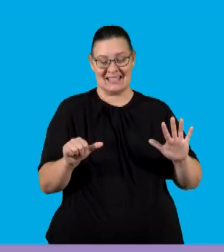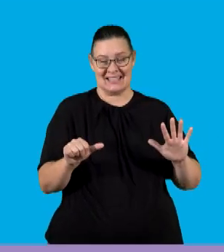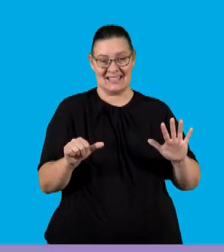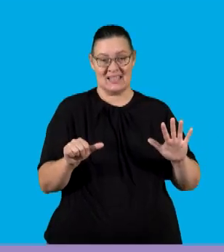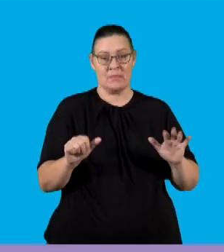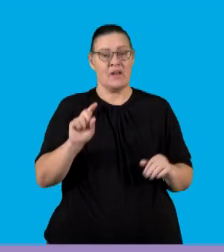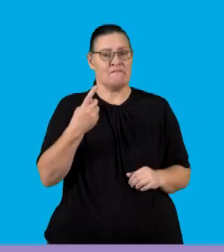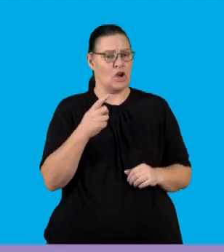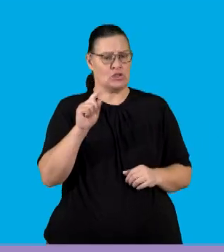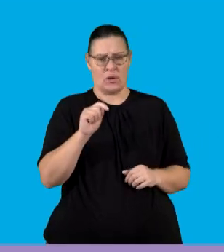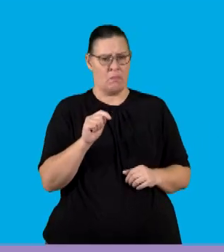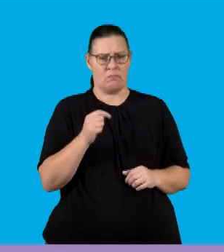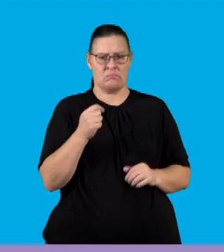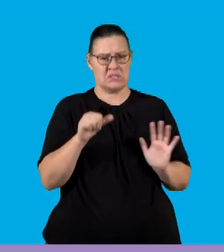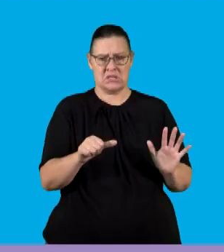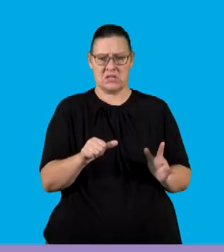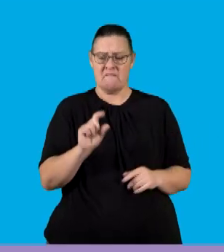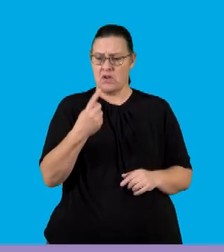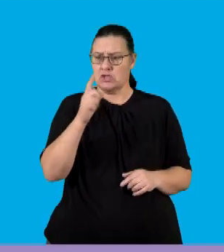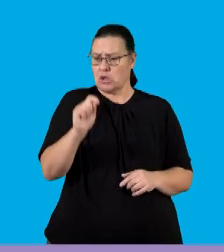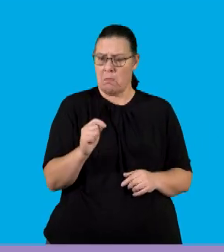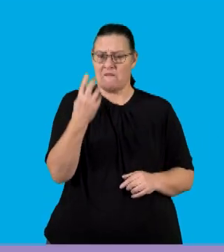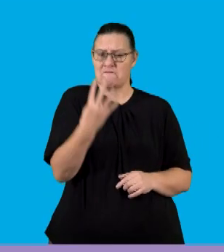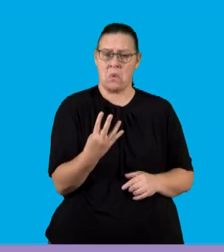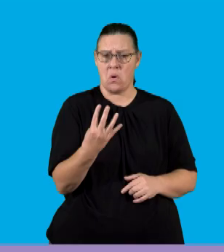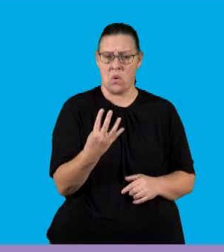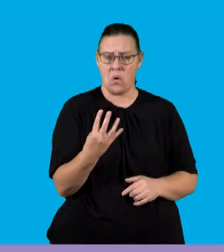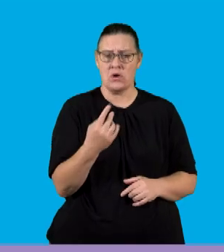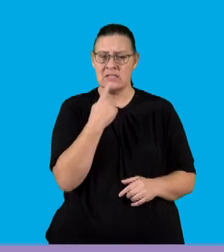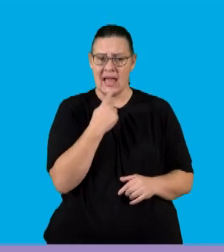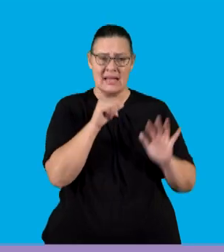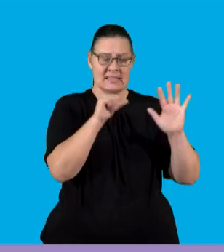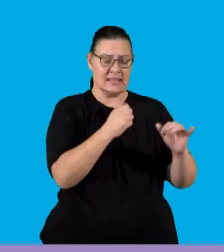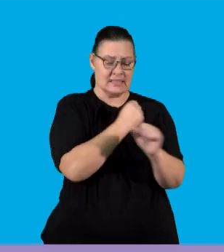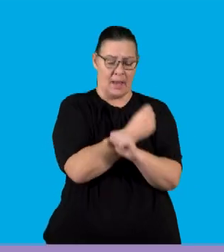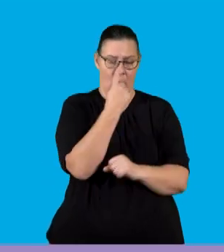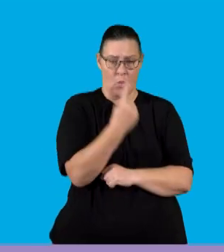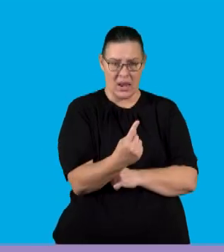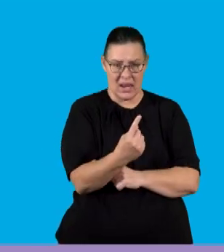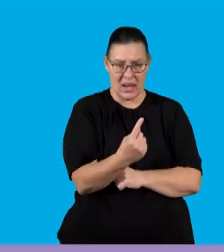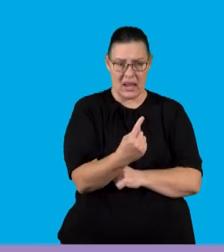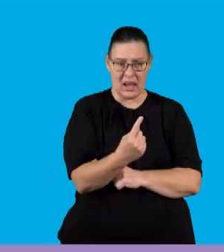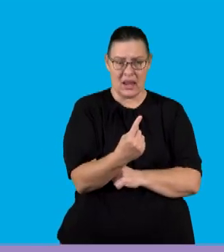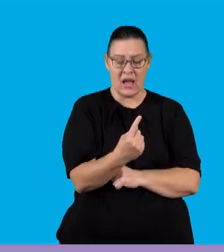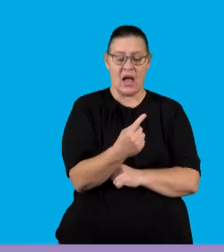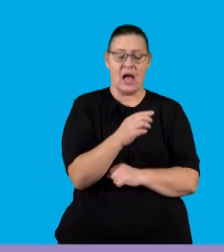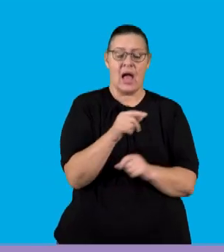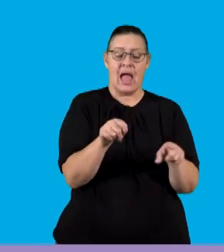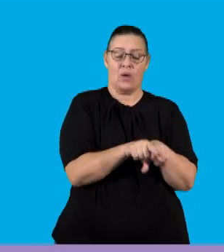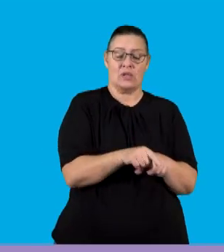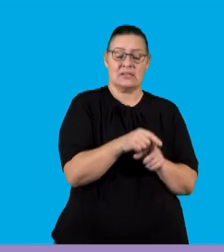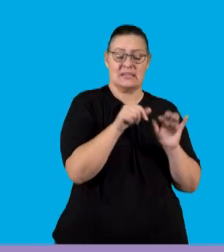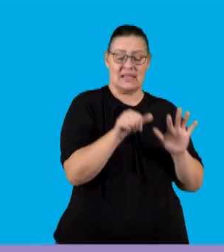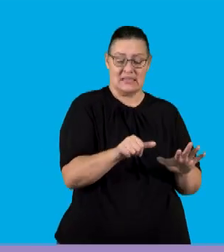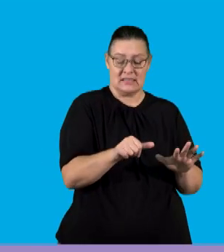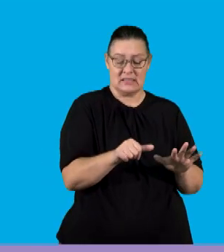6, but the first term is not 6, the first term is 4. So if we say 6 multiplied by 1 gives us a 6,